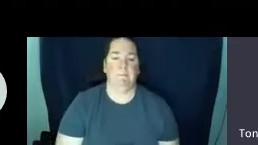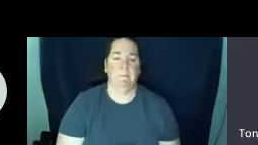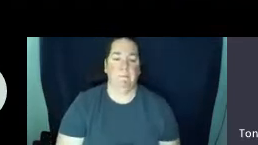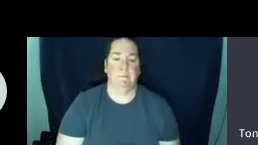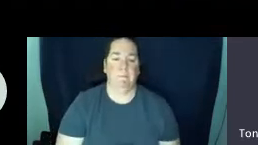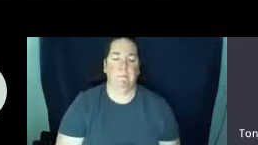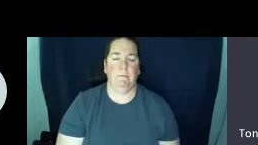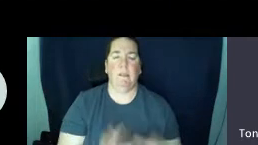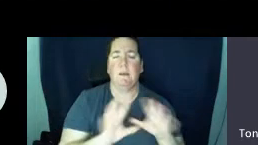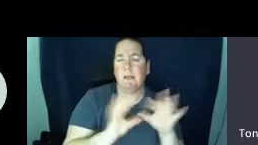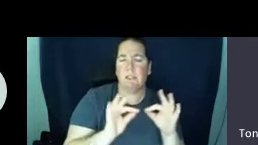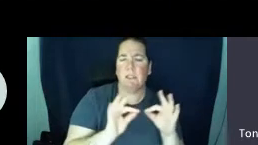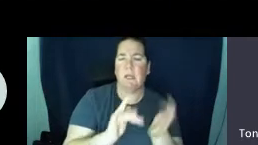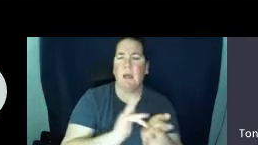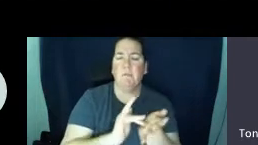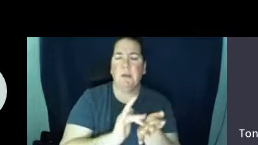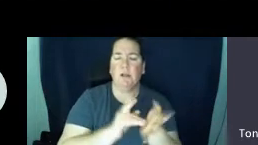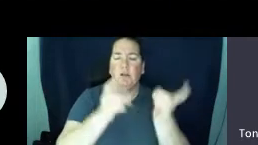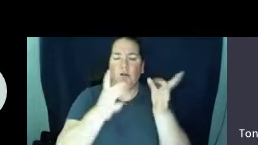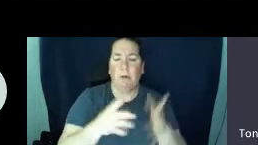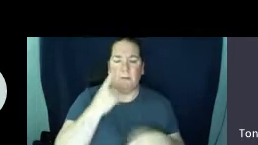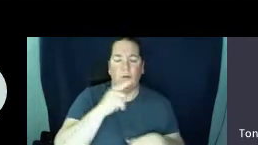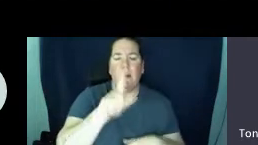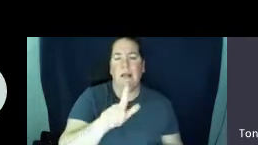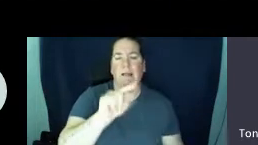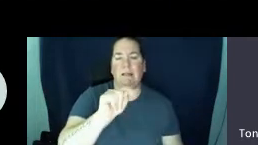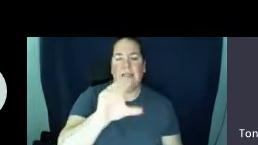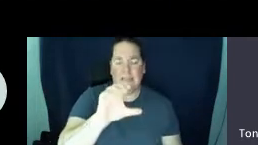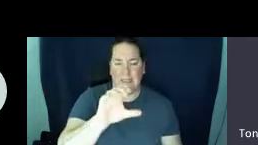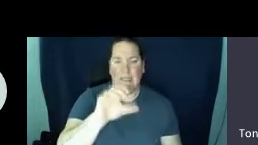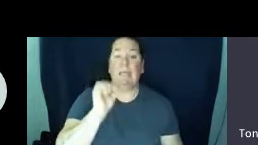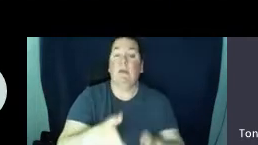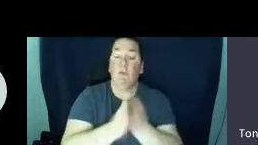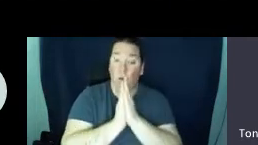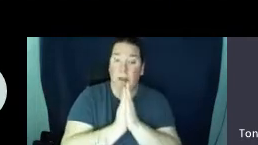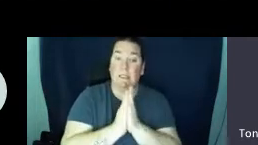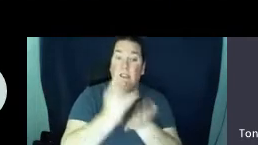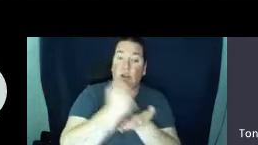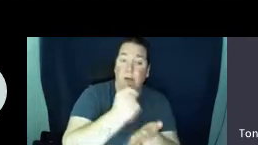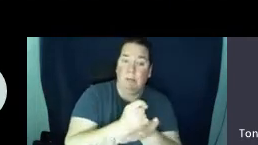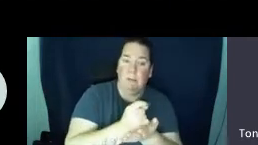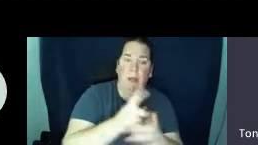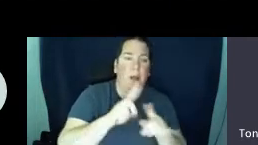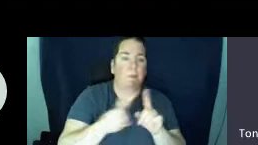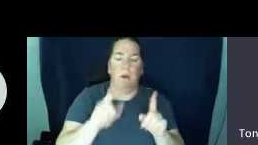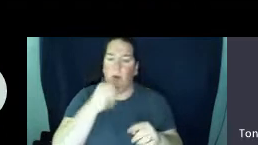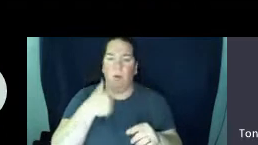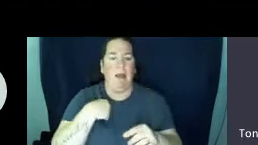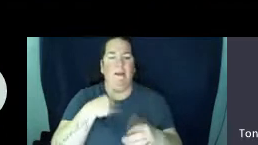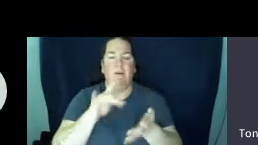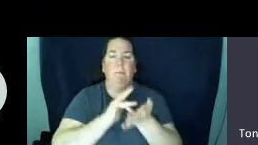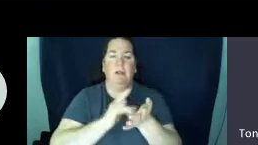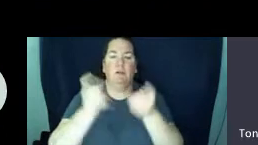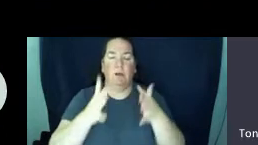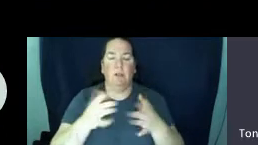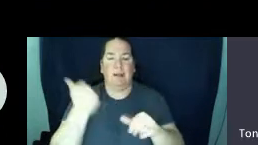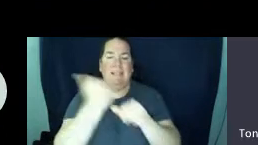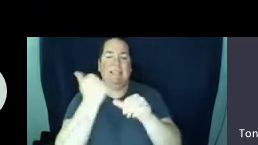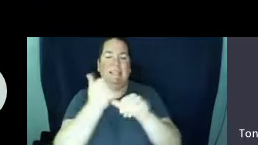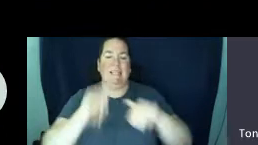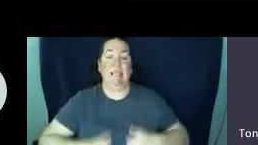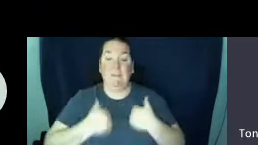was mentioned that medical directors for LTC can request treatment, but we do not have a medical director in our assisted living. Can